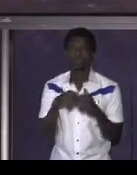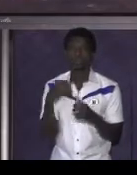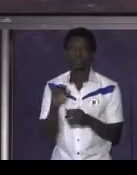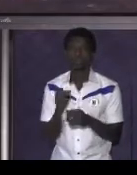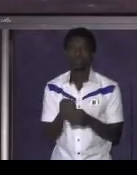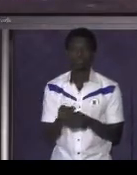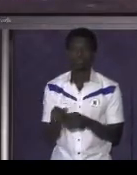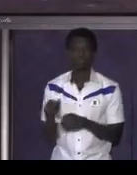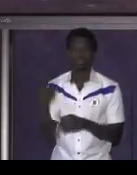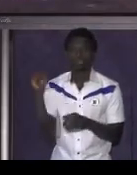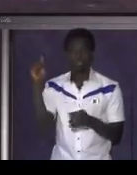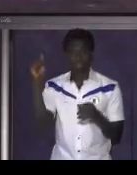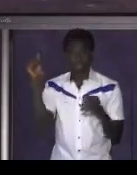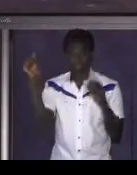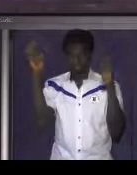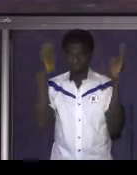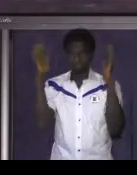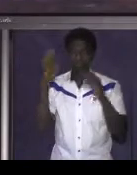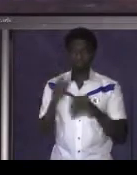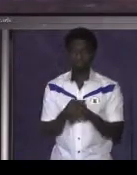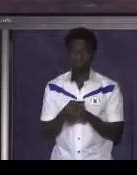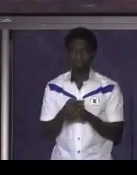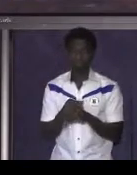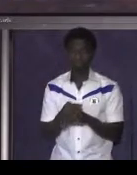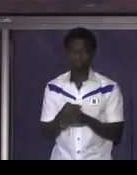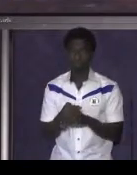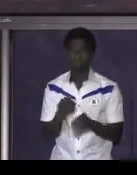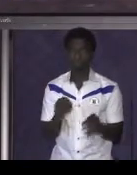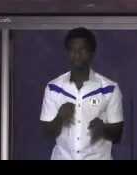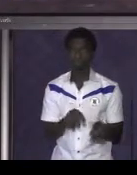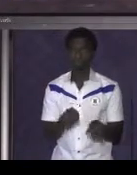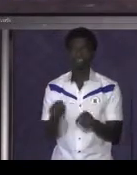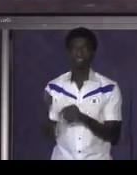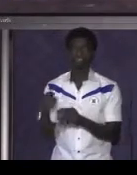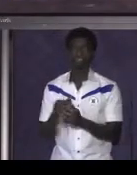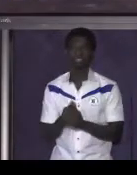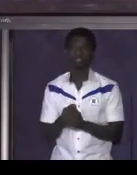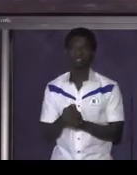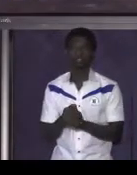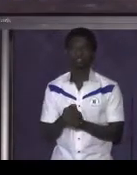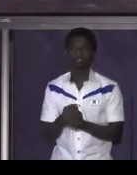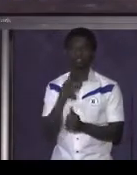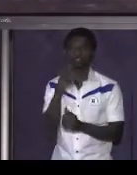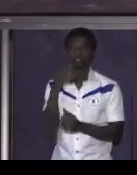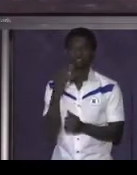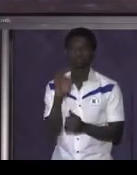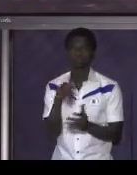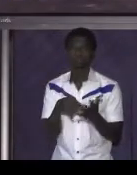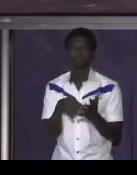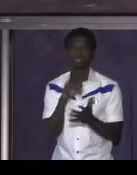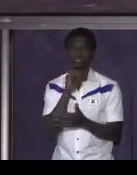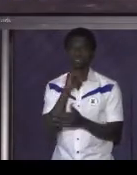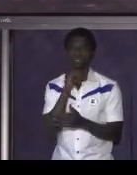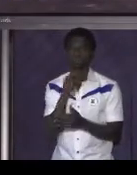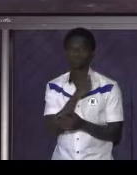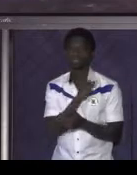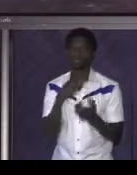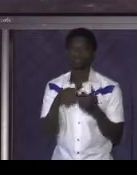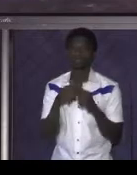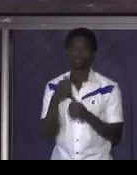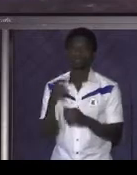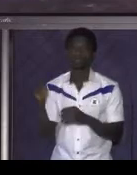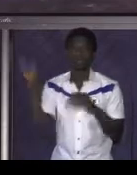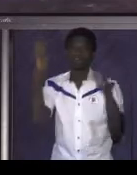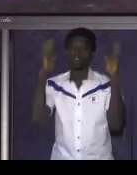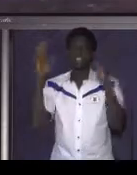transportation. No, still talking about transportation. Now on to air transportation. one of these is not a problem of